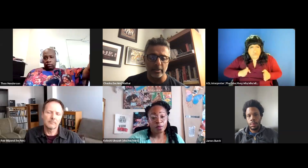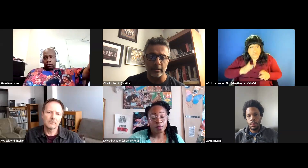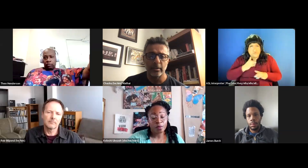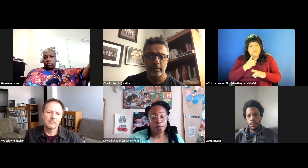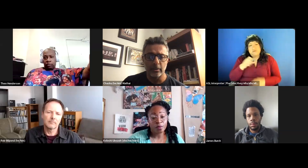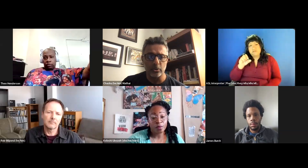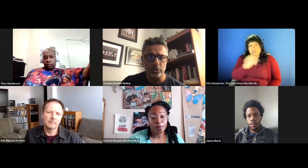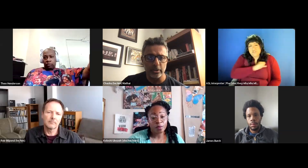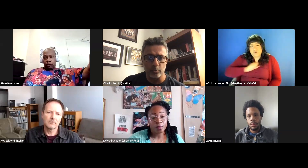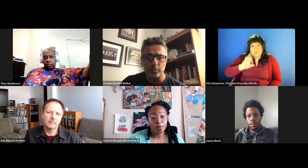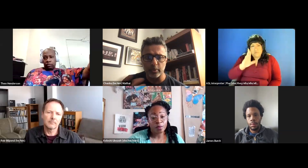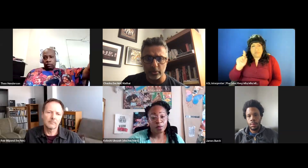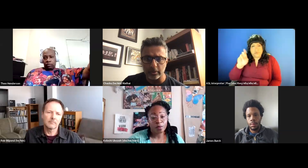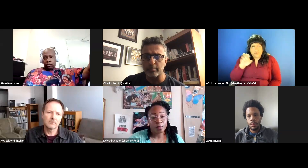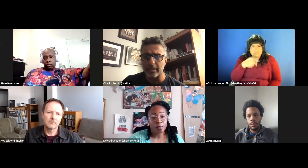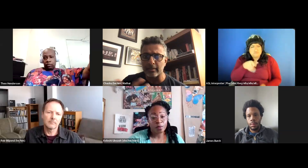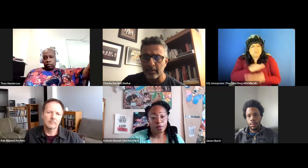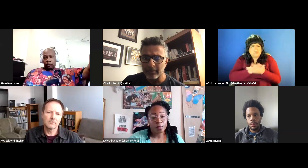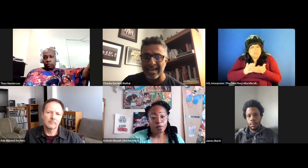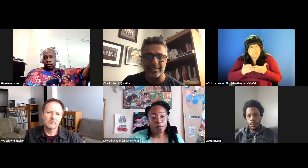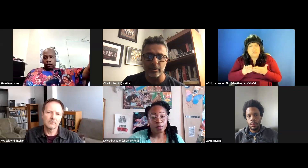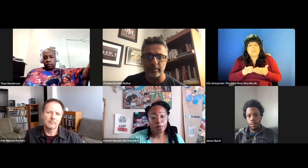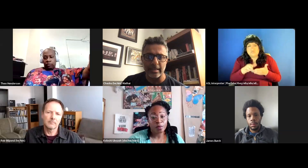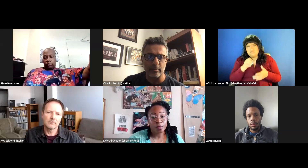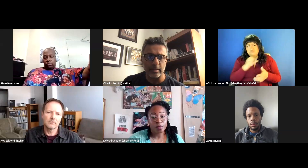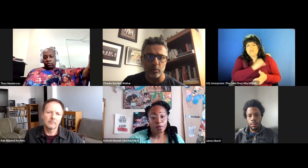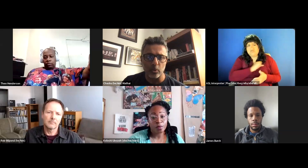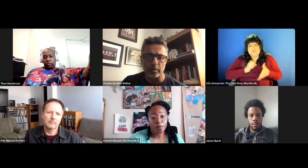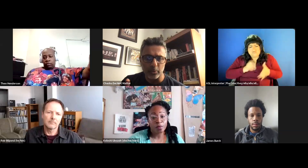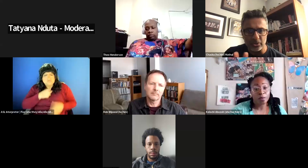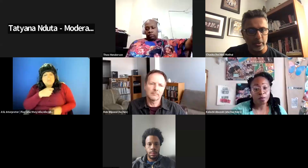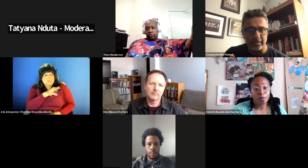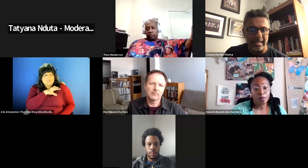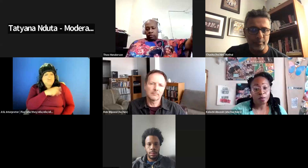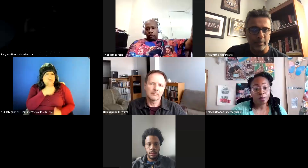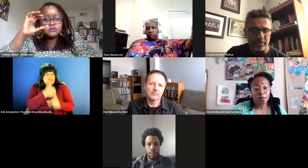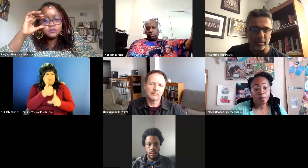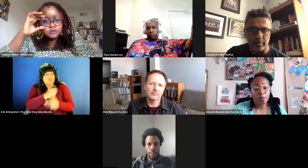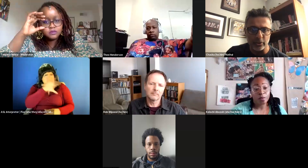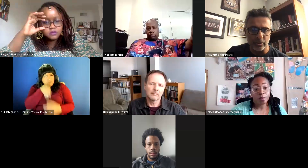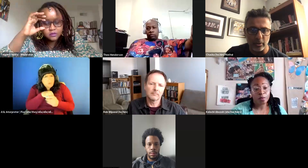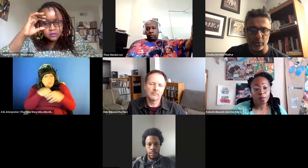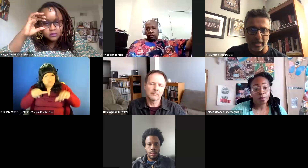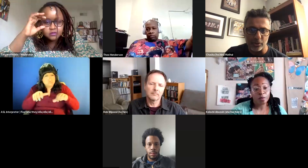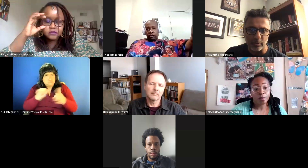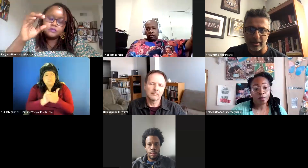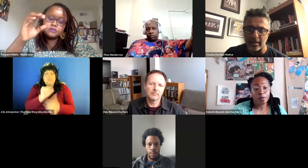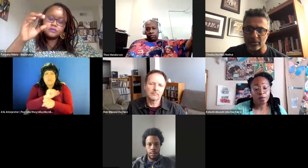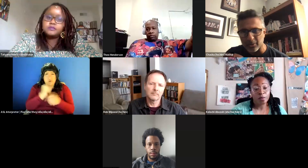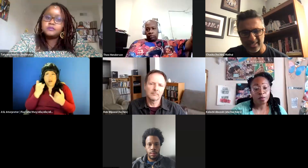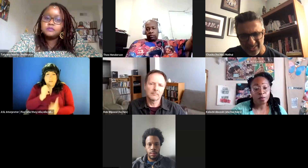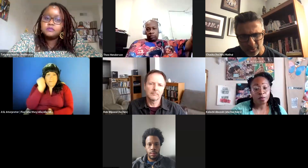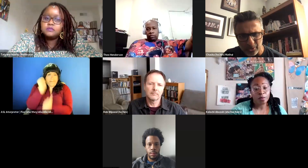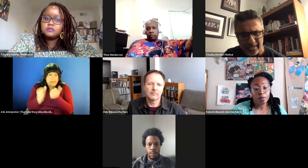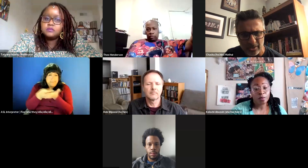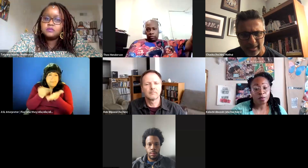my senator. You know, so she's personally been active in that work, but we're still in that passing the budget negotiation right now.